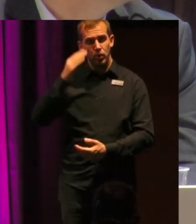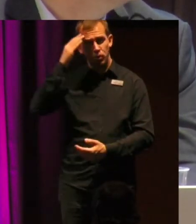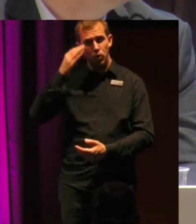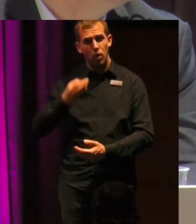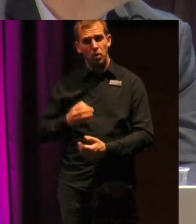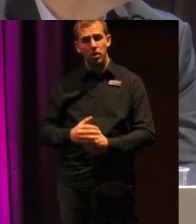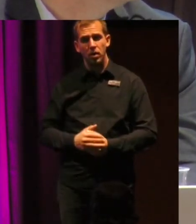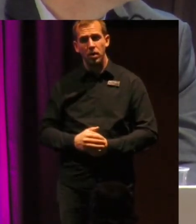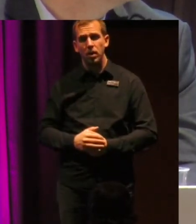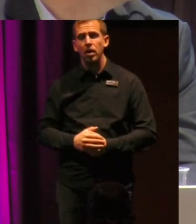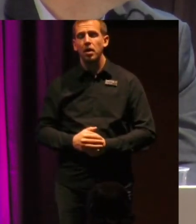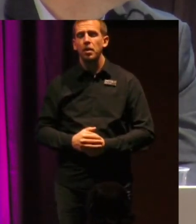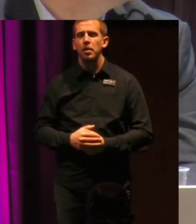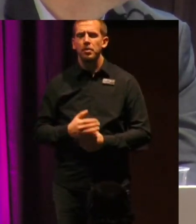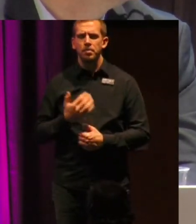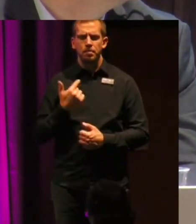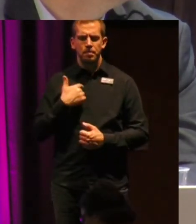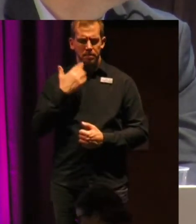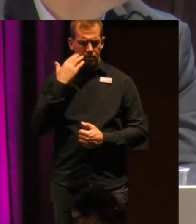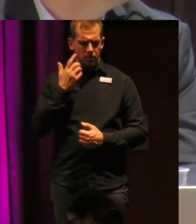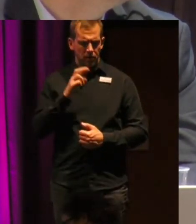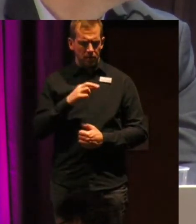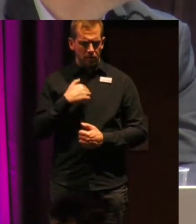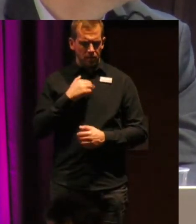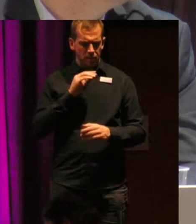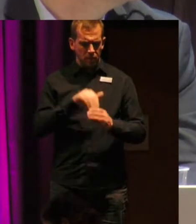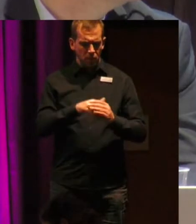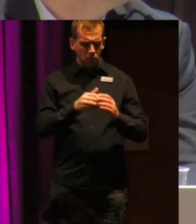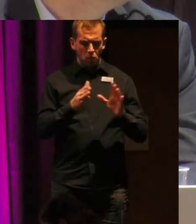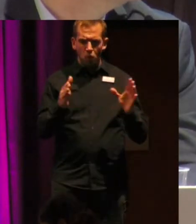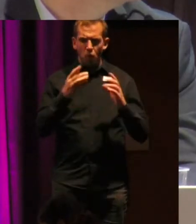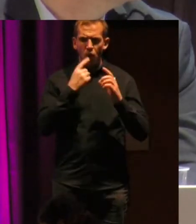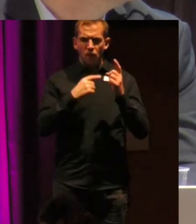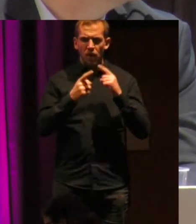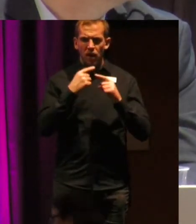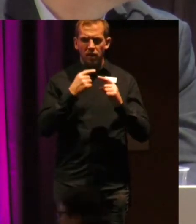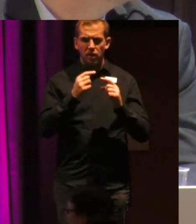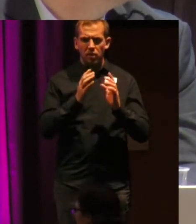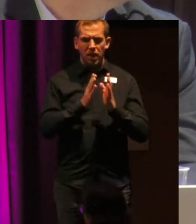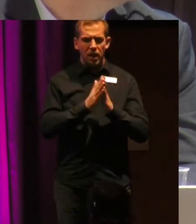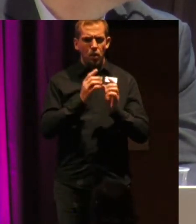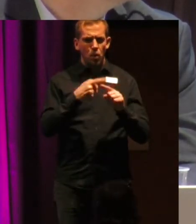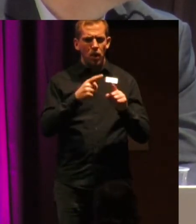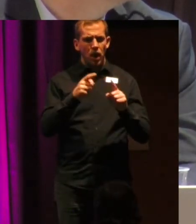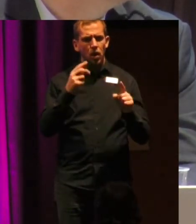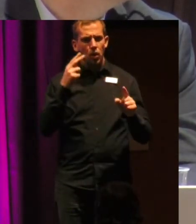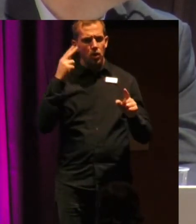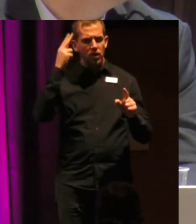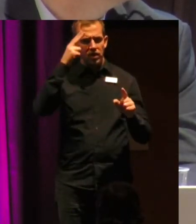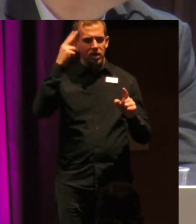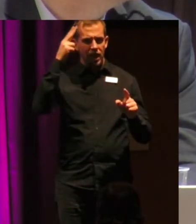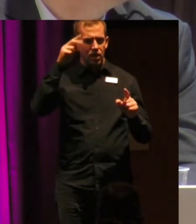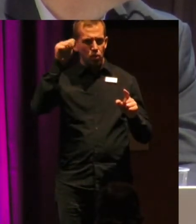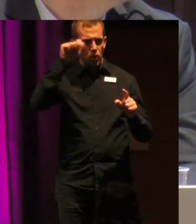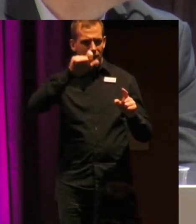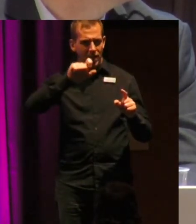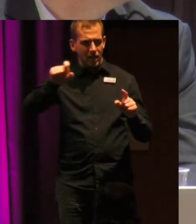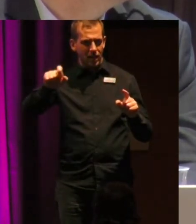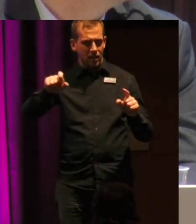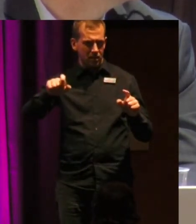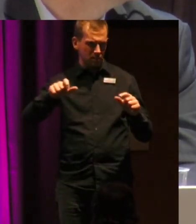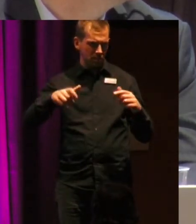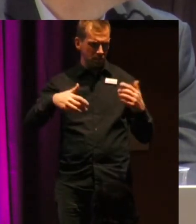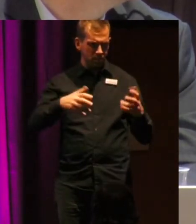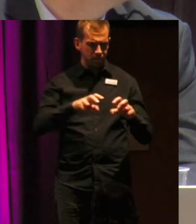I was in a big conference with university students at high